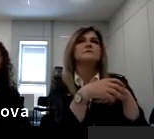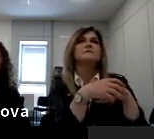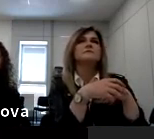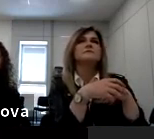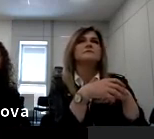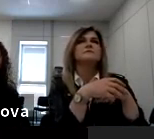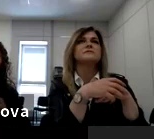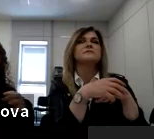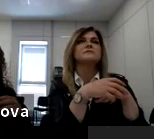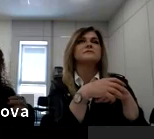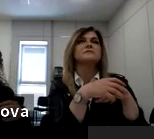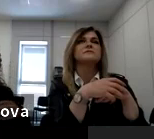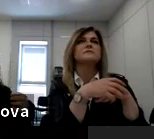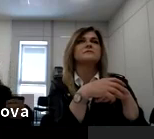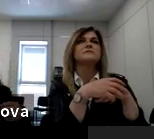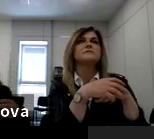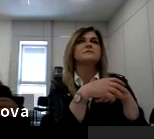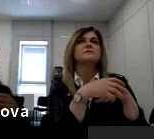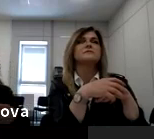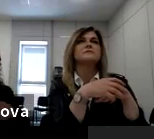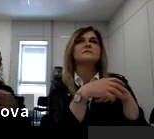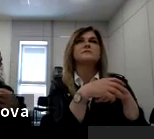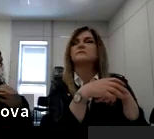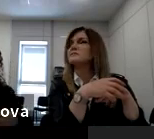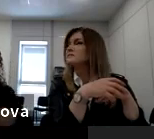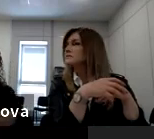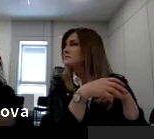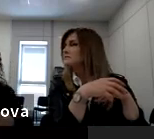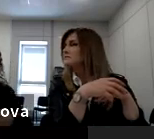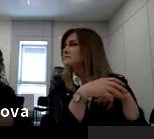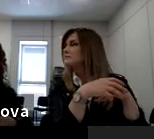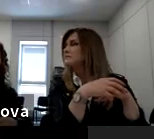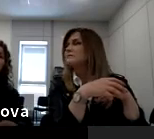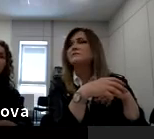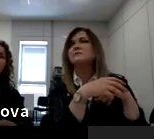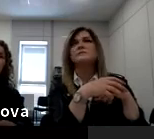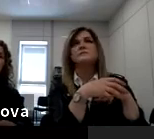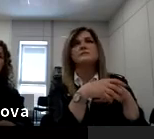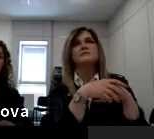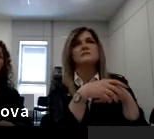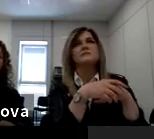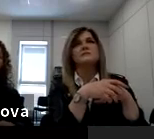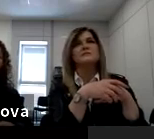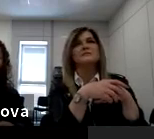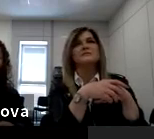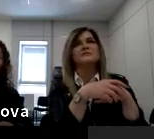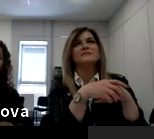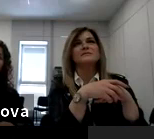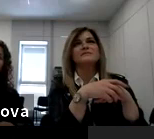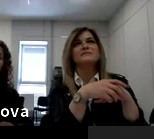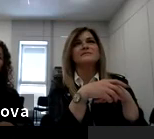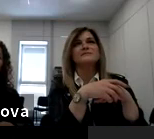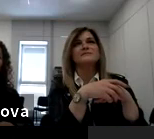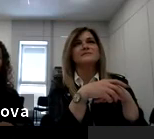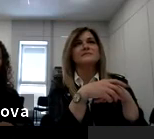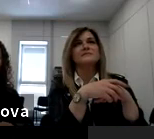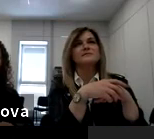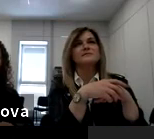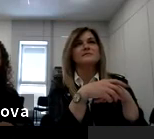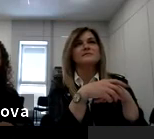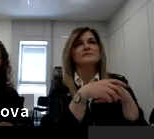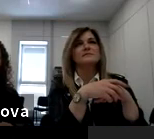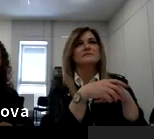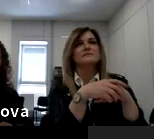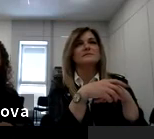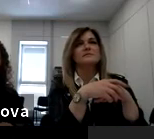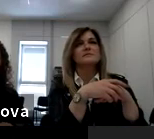have harsh conditions to mount our luminaires. Mounting poles are here.